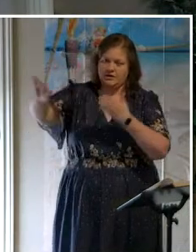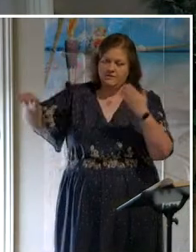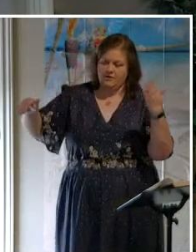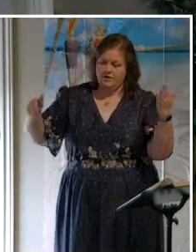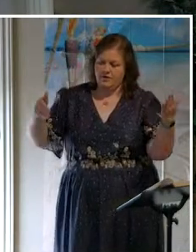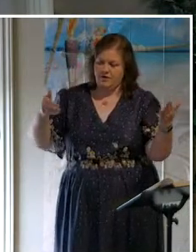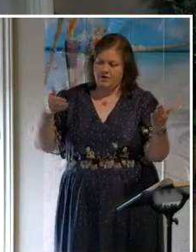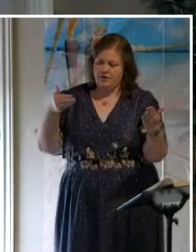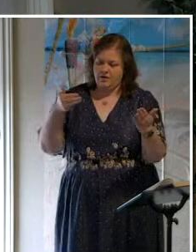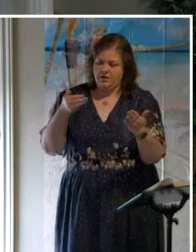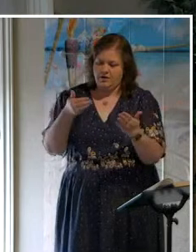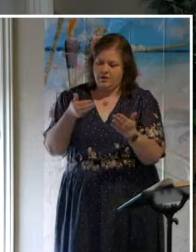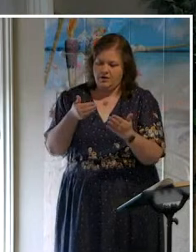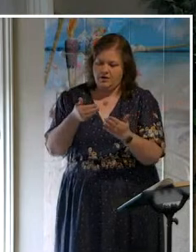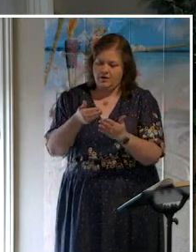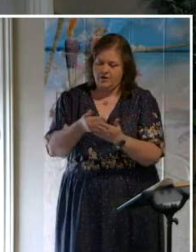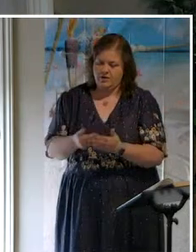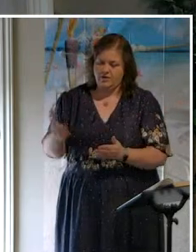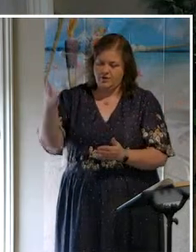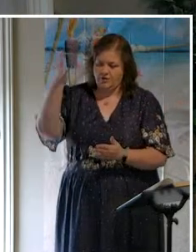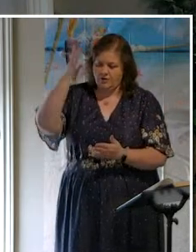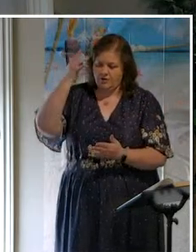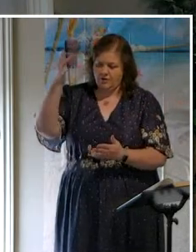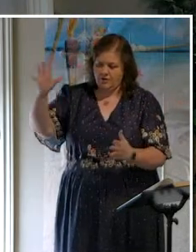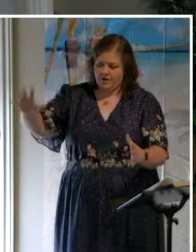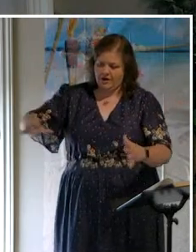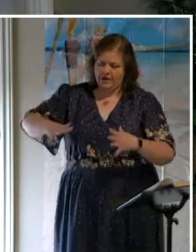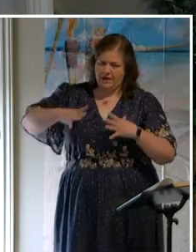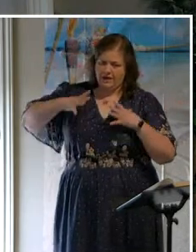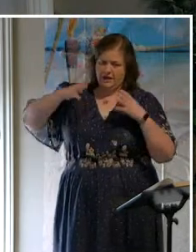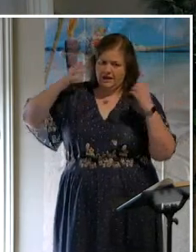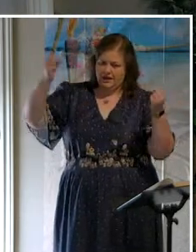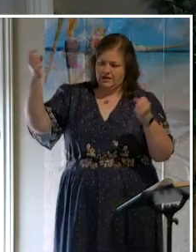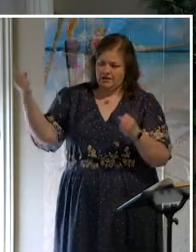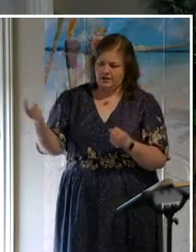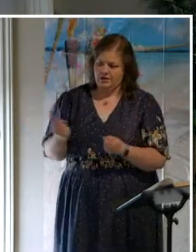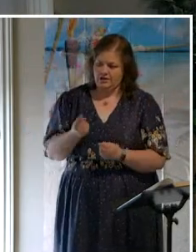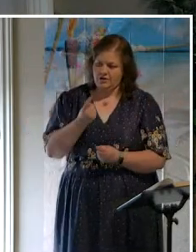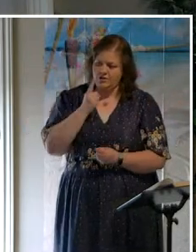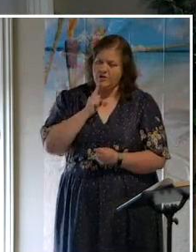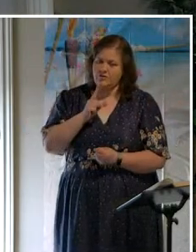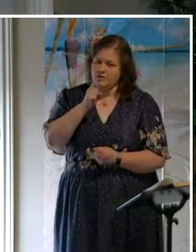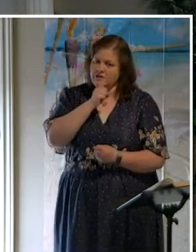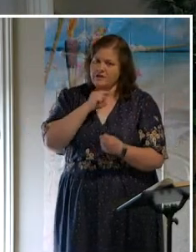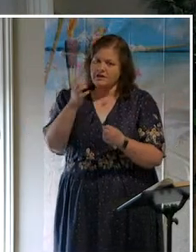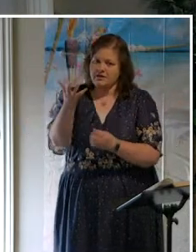all. Why heal a lonely beggar?